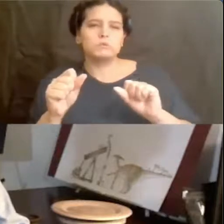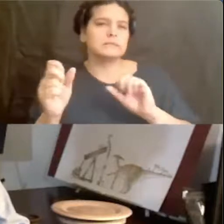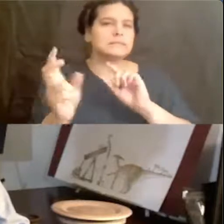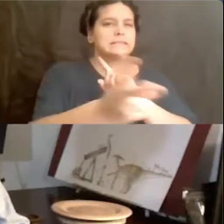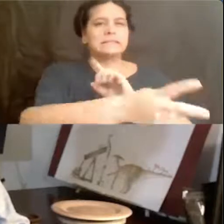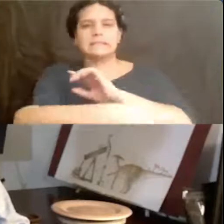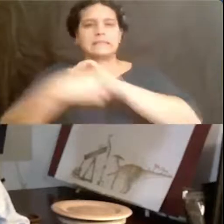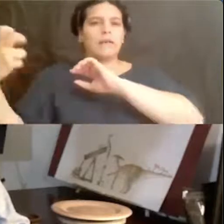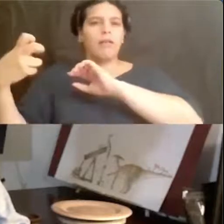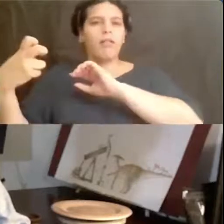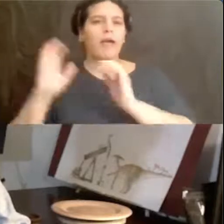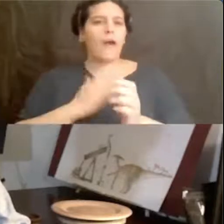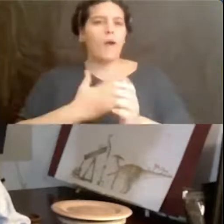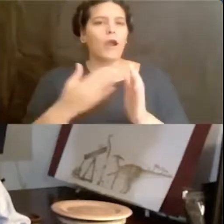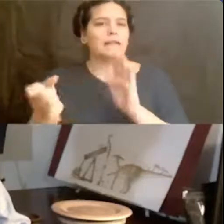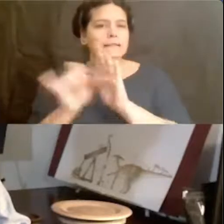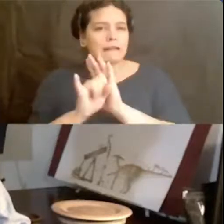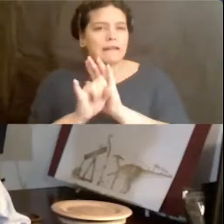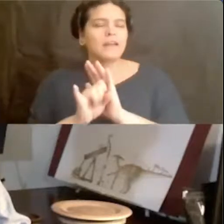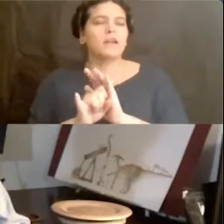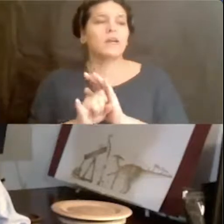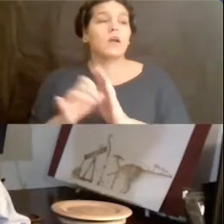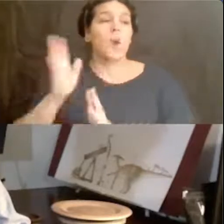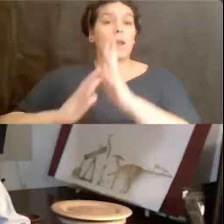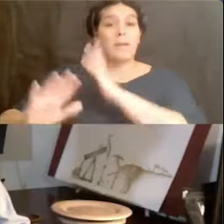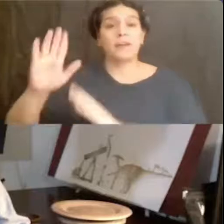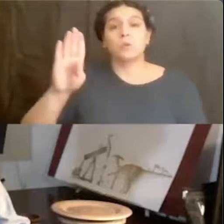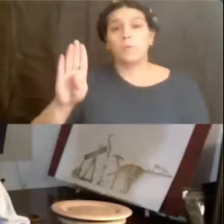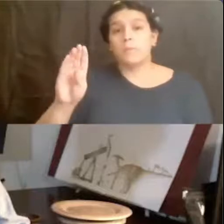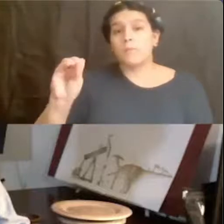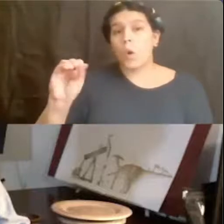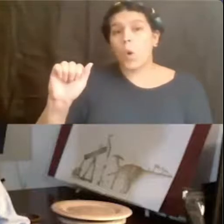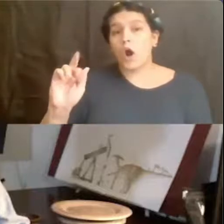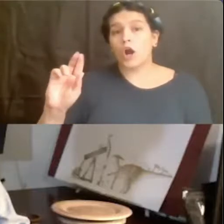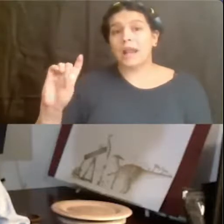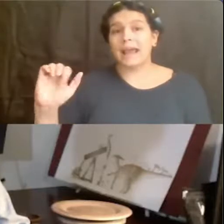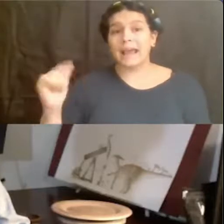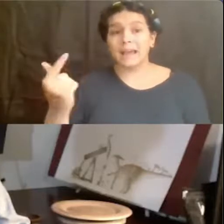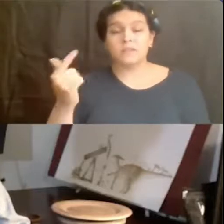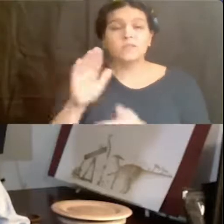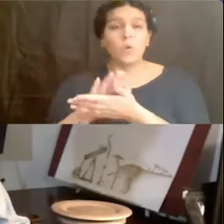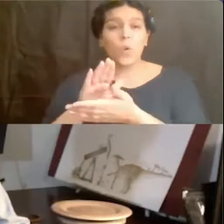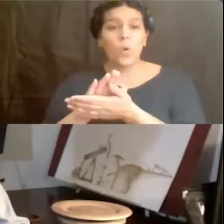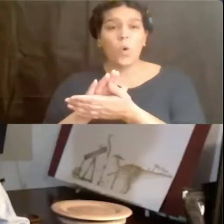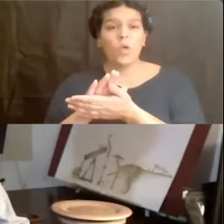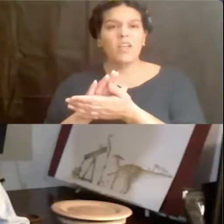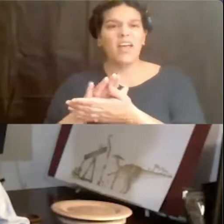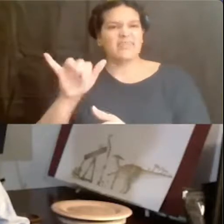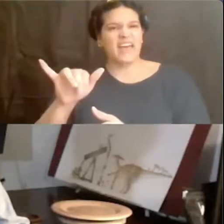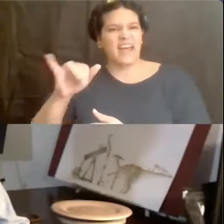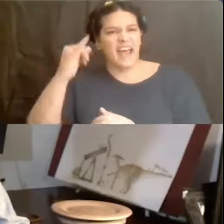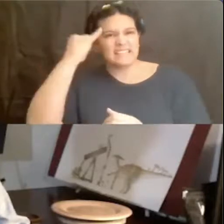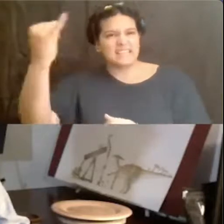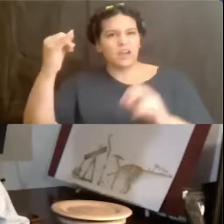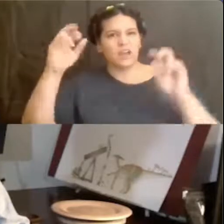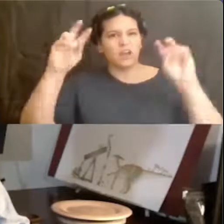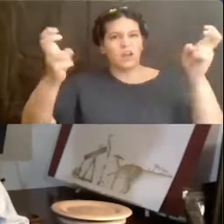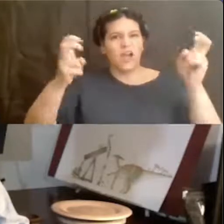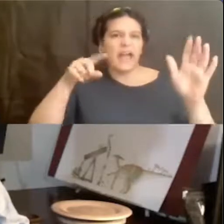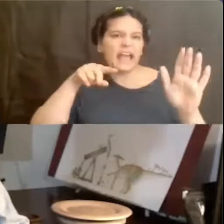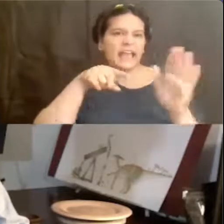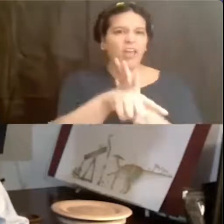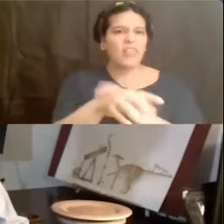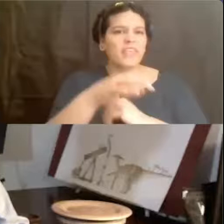to boarding school with the whole kill the Indian, save the man kind of mentality,